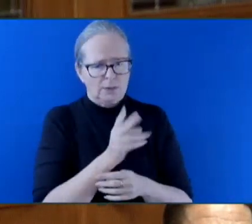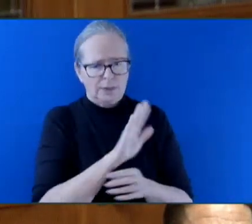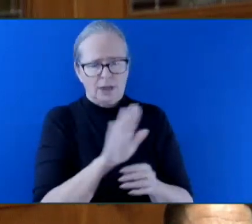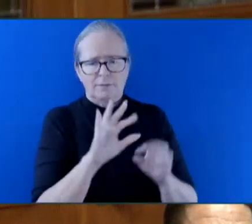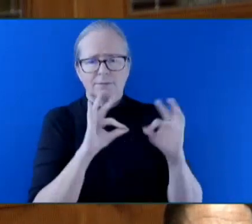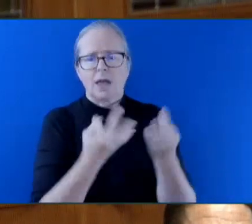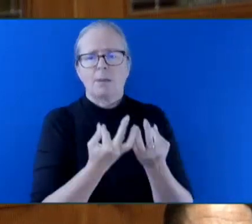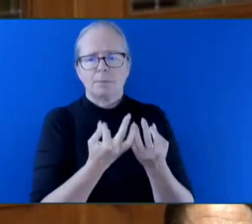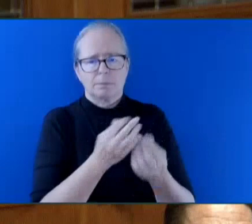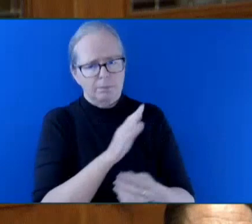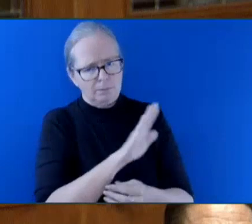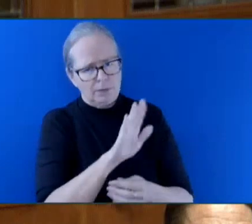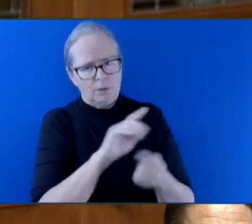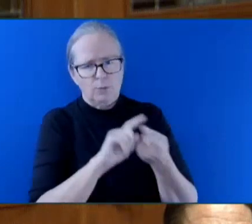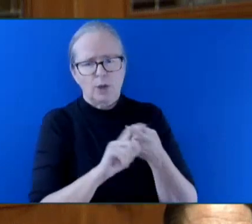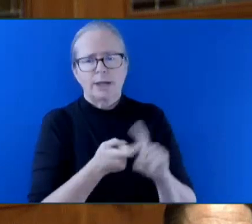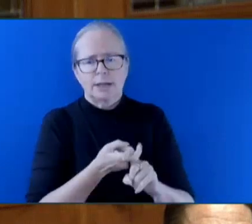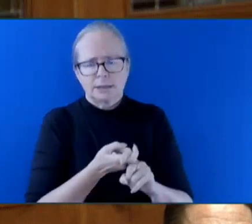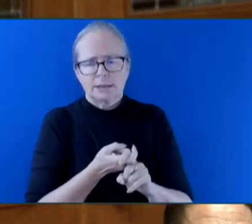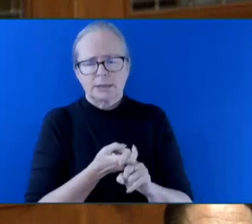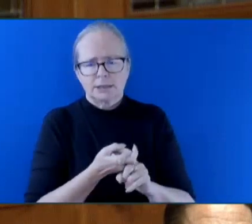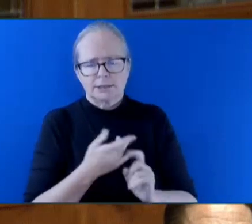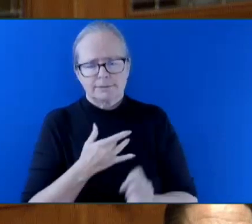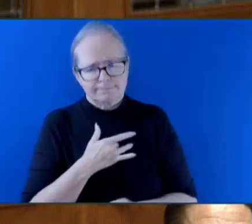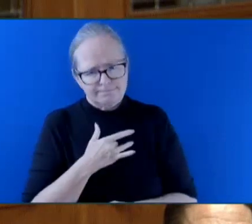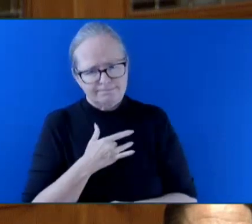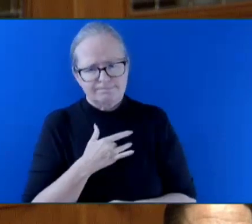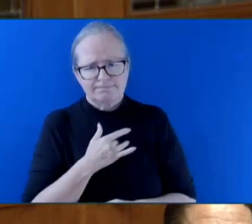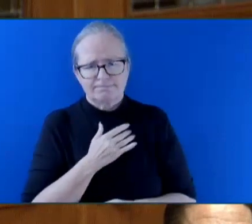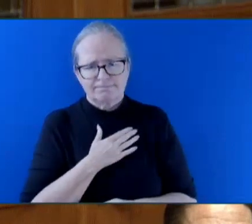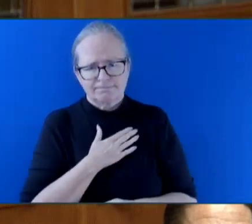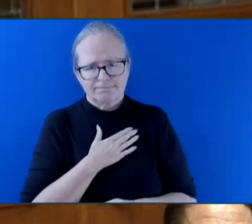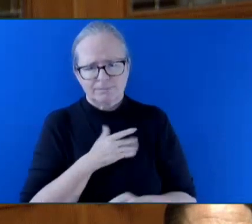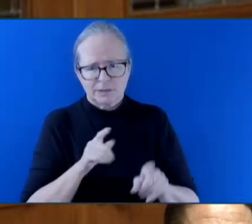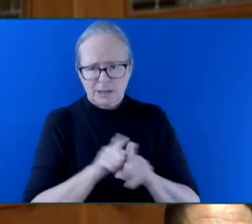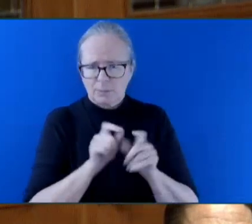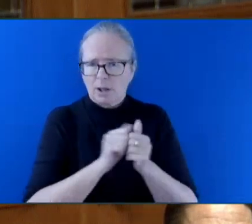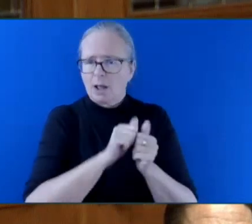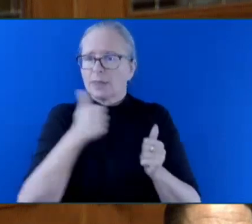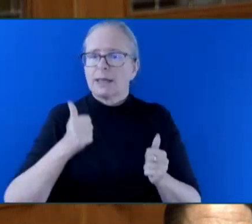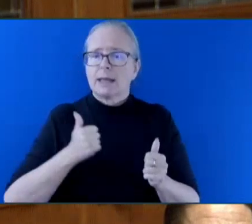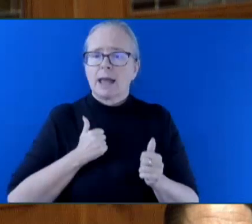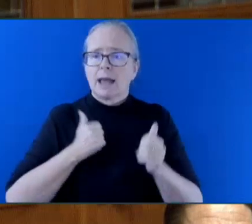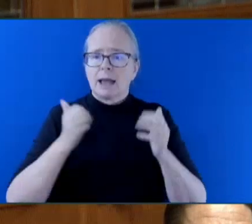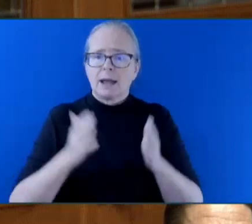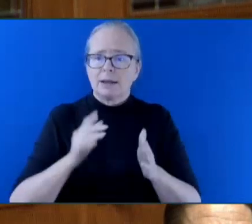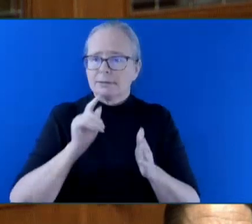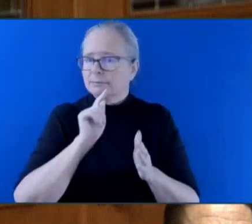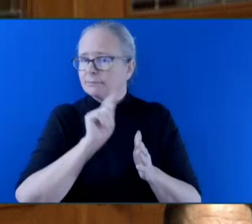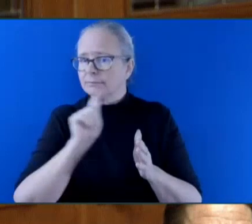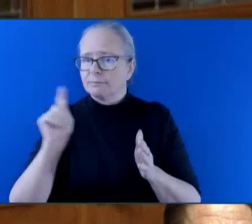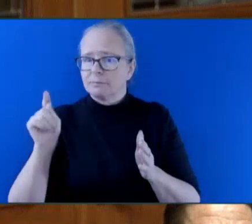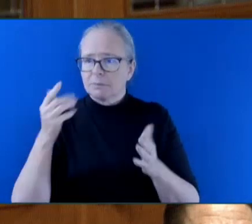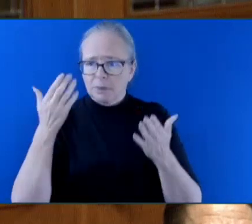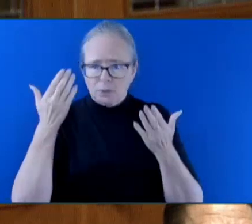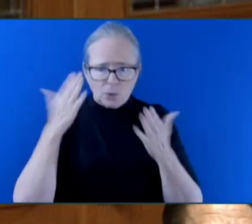killed and who are missing. It's devastating to think of the pain that these families are enduring.